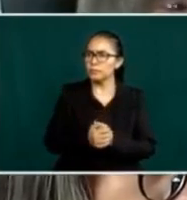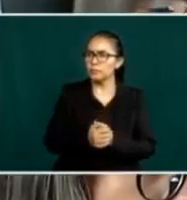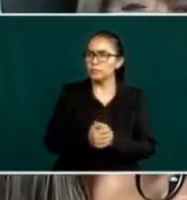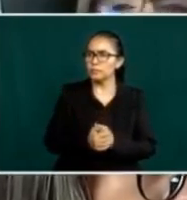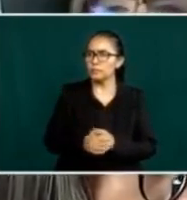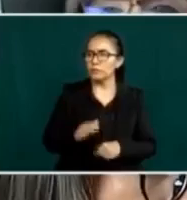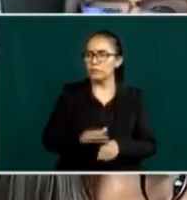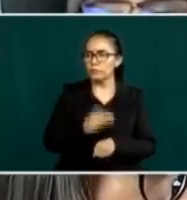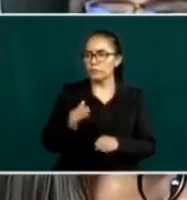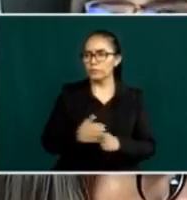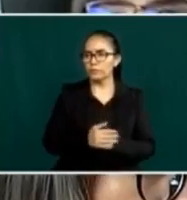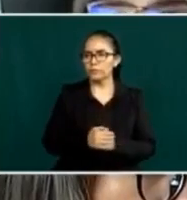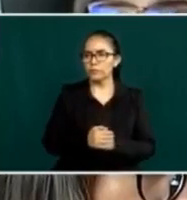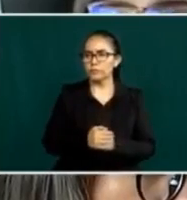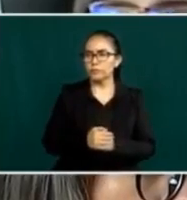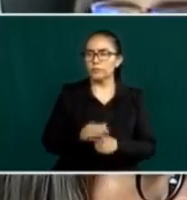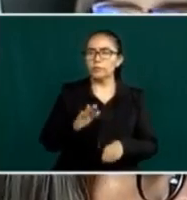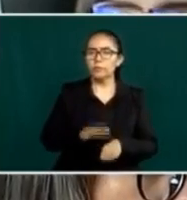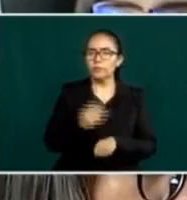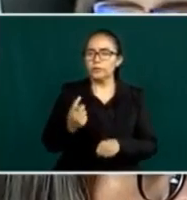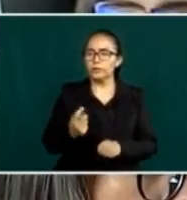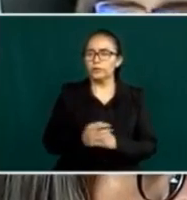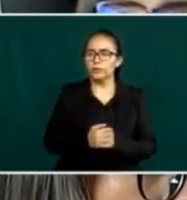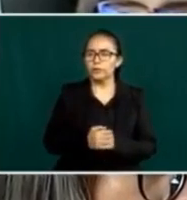It's very grave,